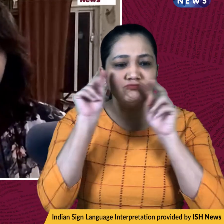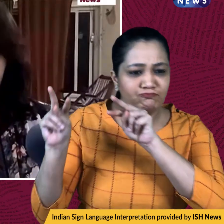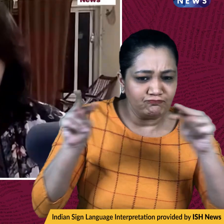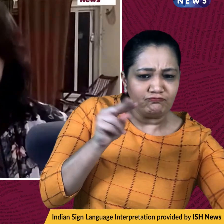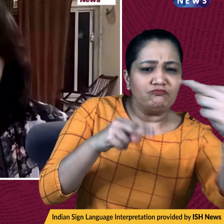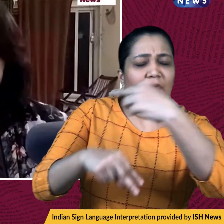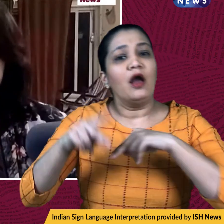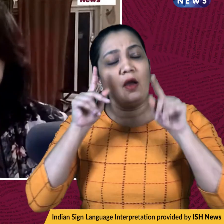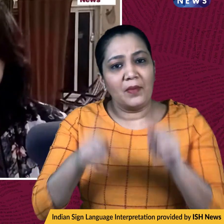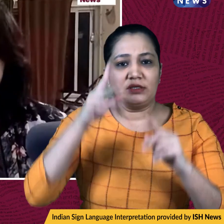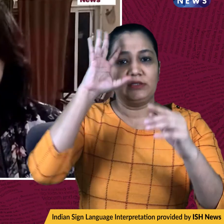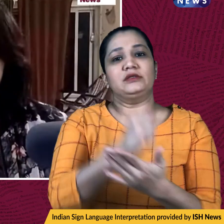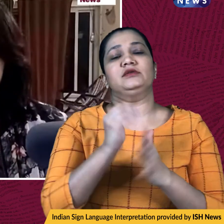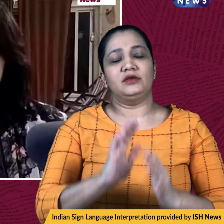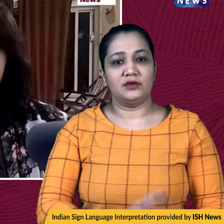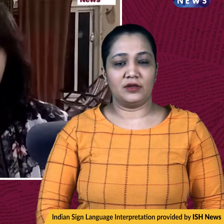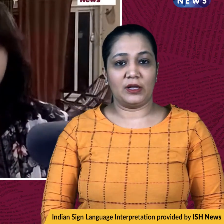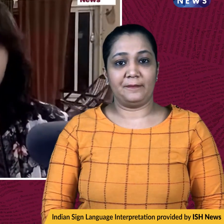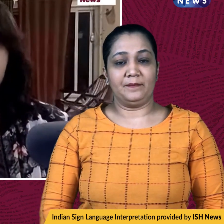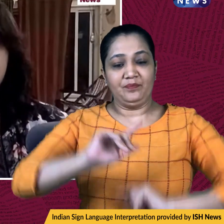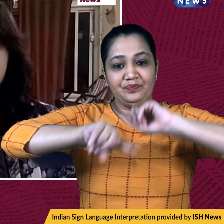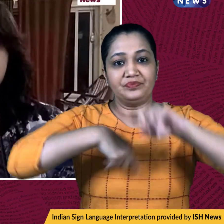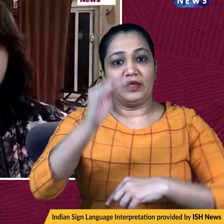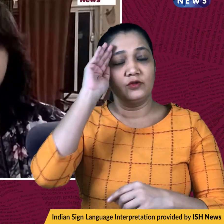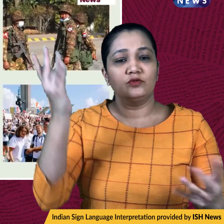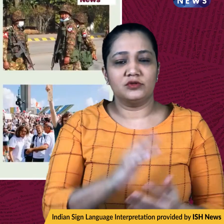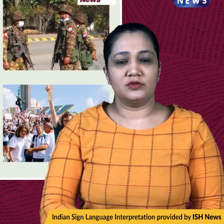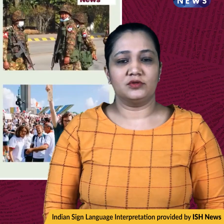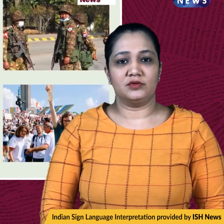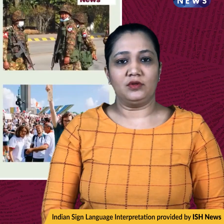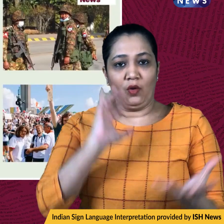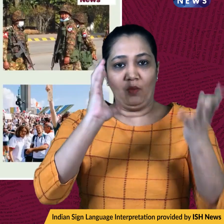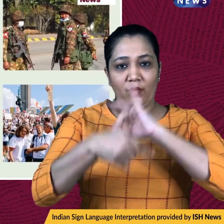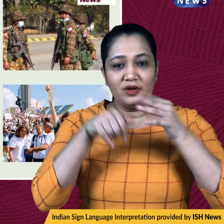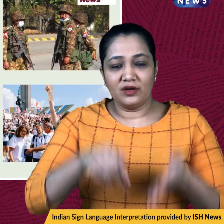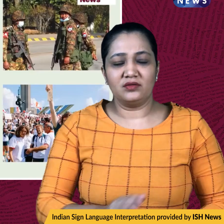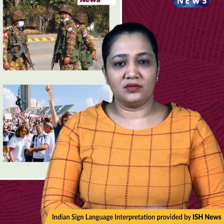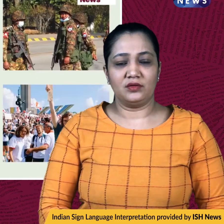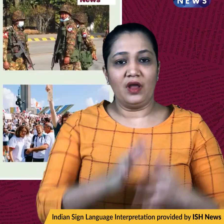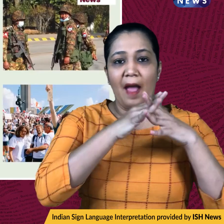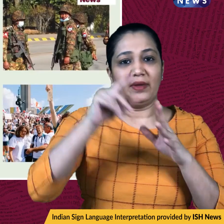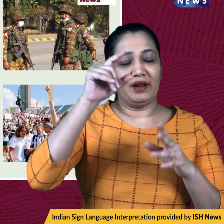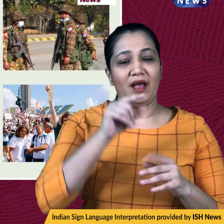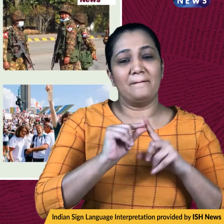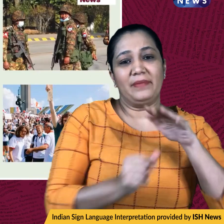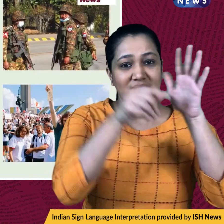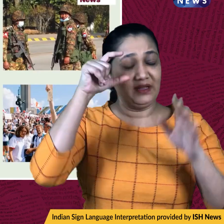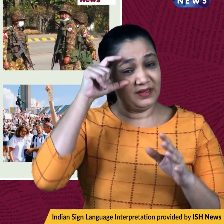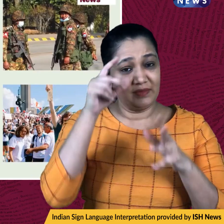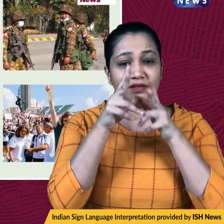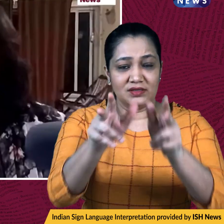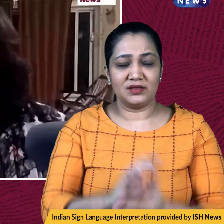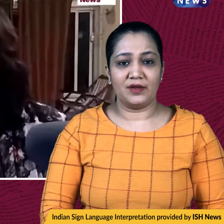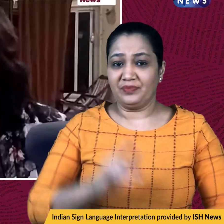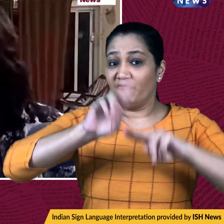decision-making approach. Moving on to news coming in from across the world right now, US President Joe Biden